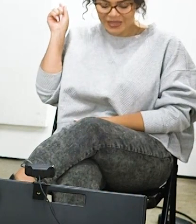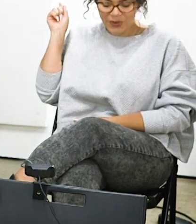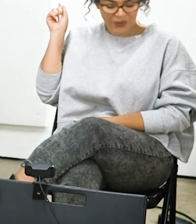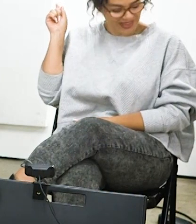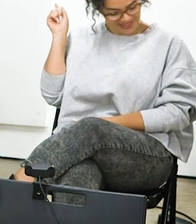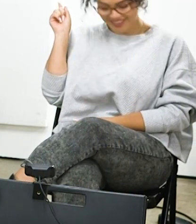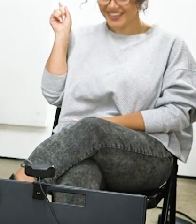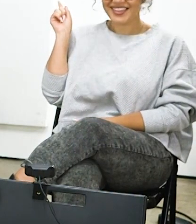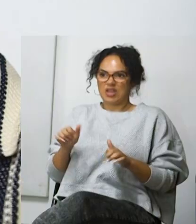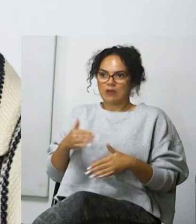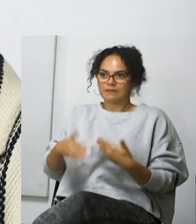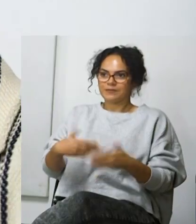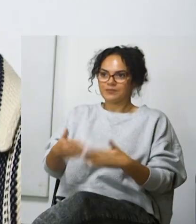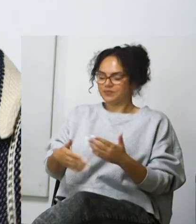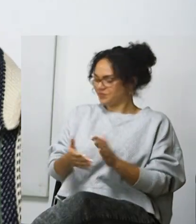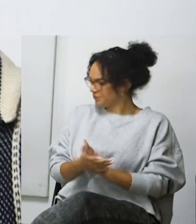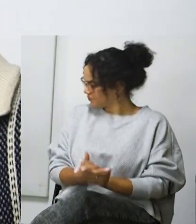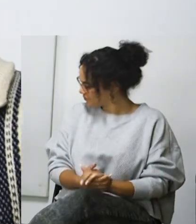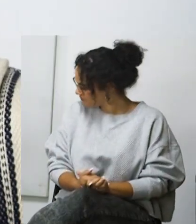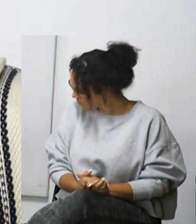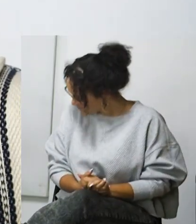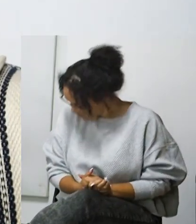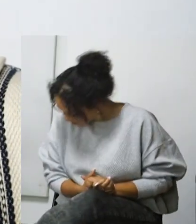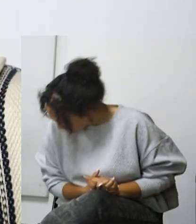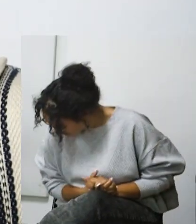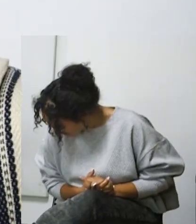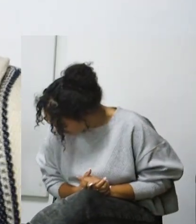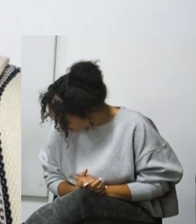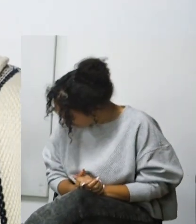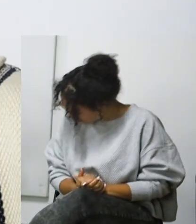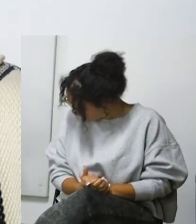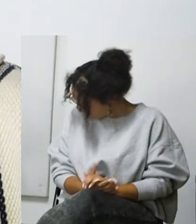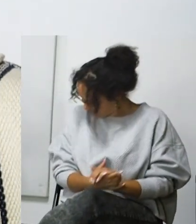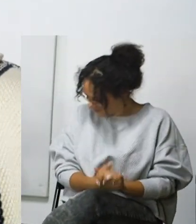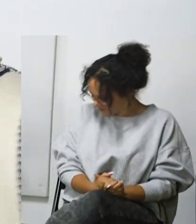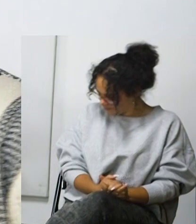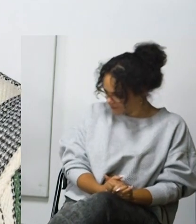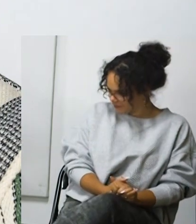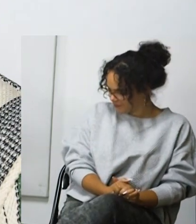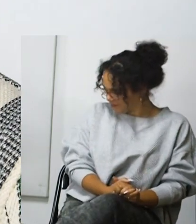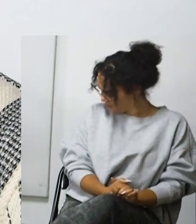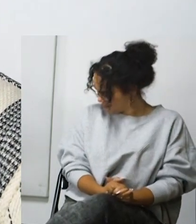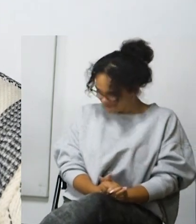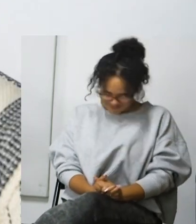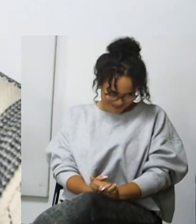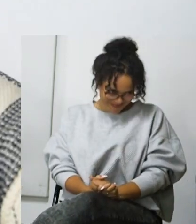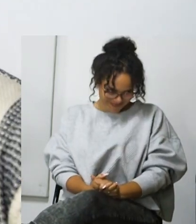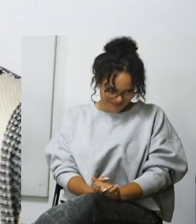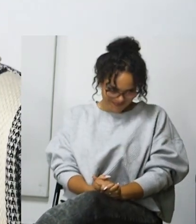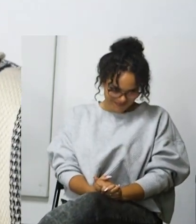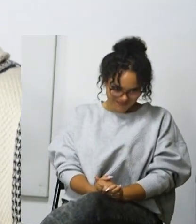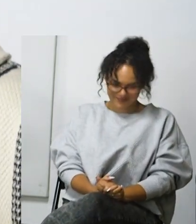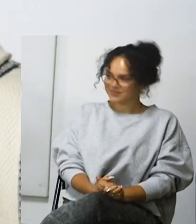Yes, I can hear you. Thank you. Great. So, 1 second.